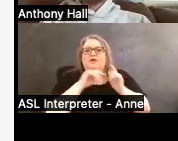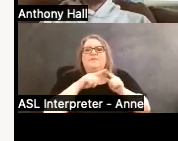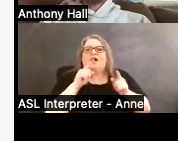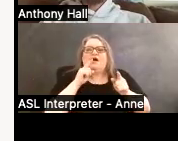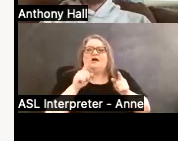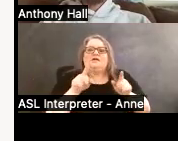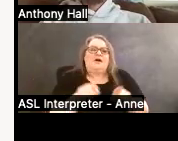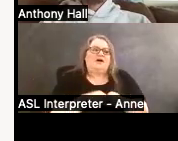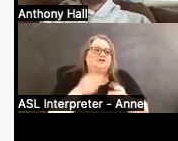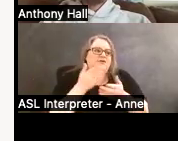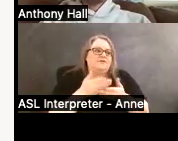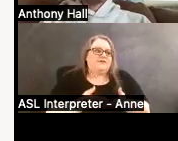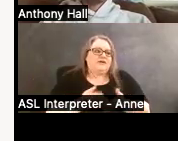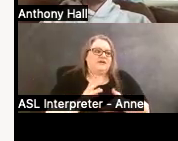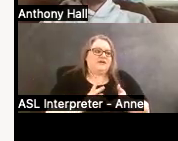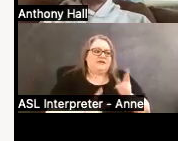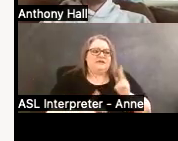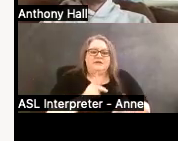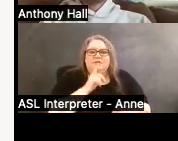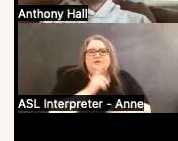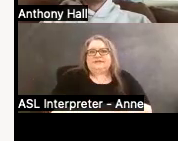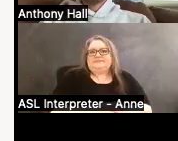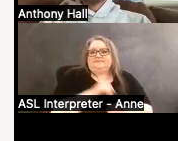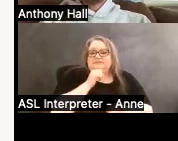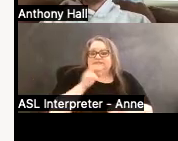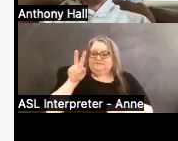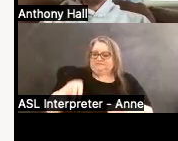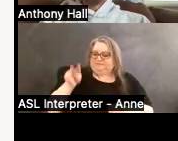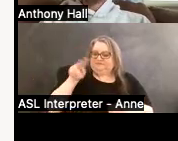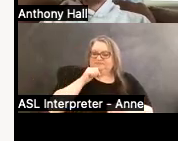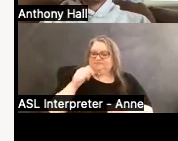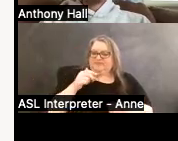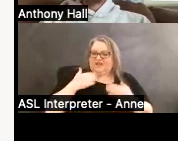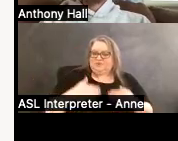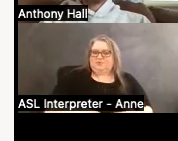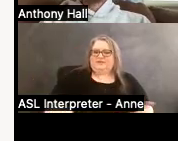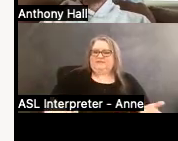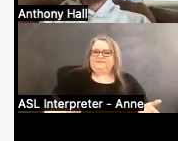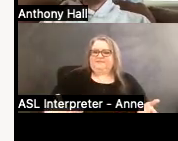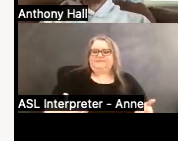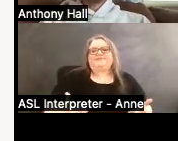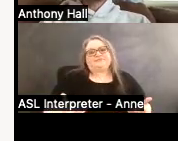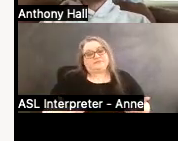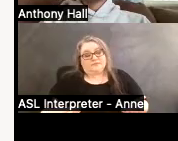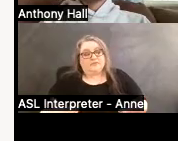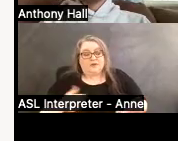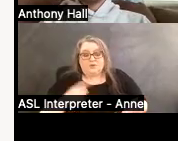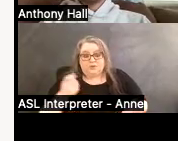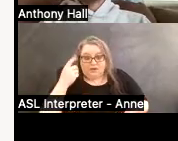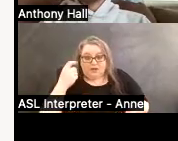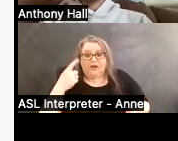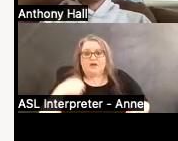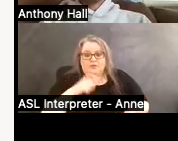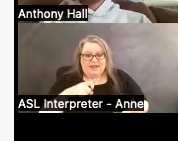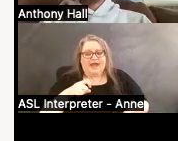that people didn't really view them as human in a way. So we realized we had to step up